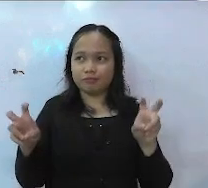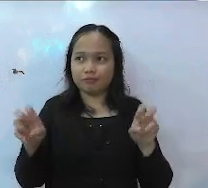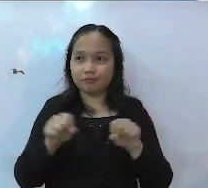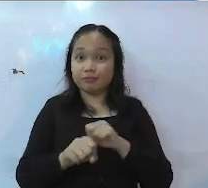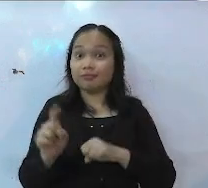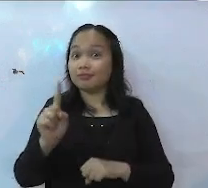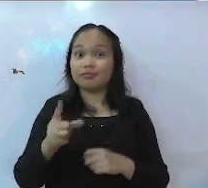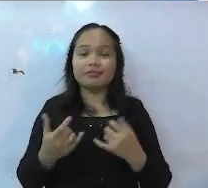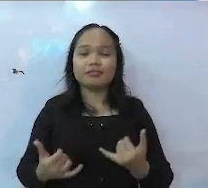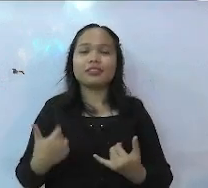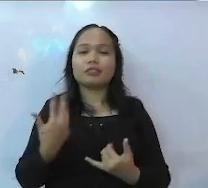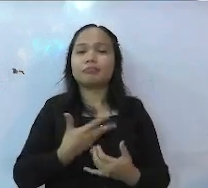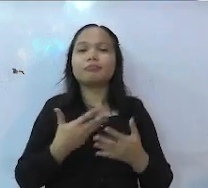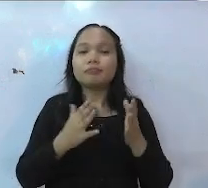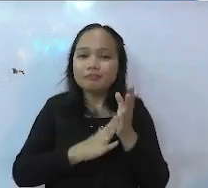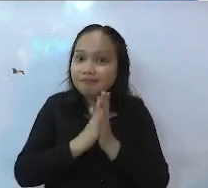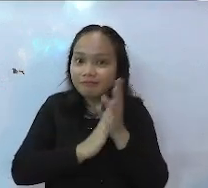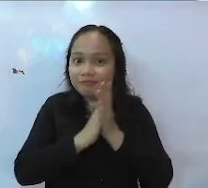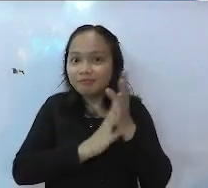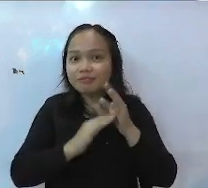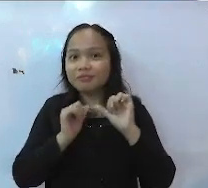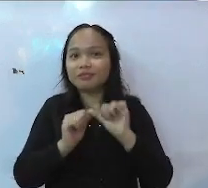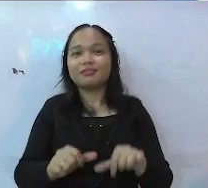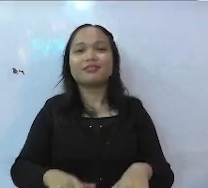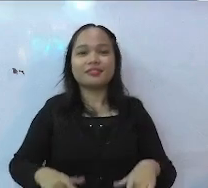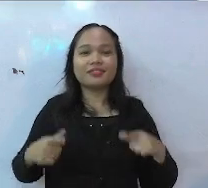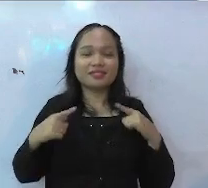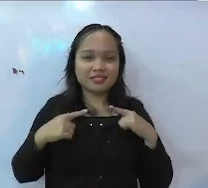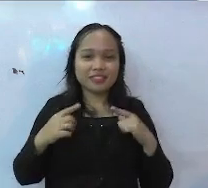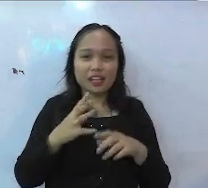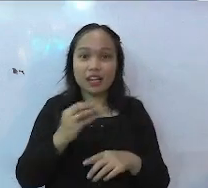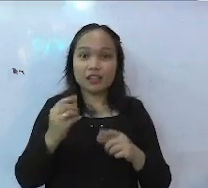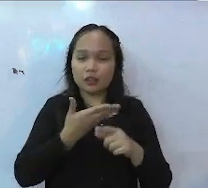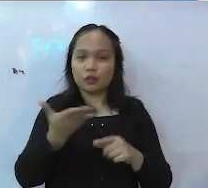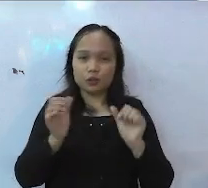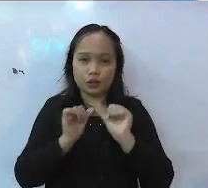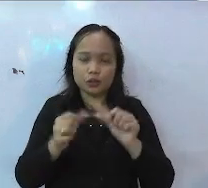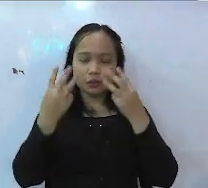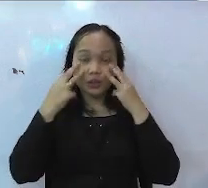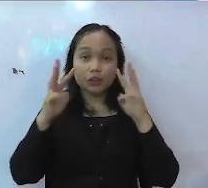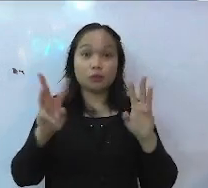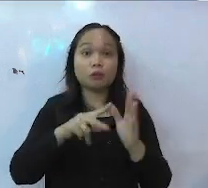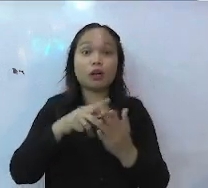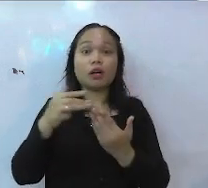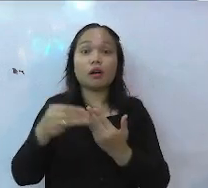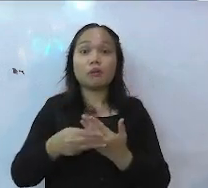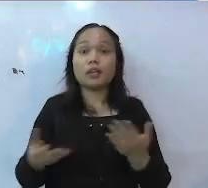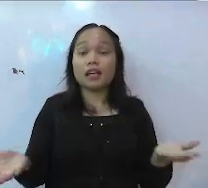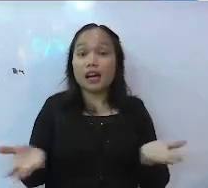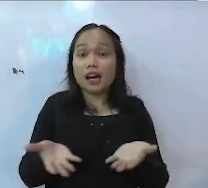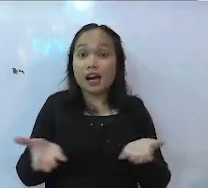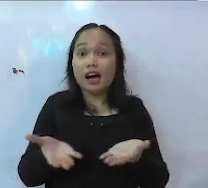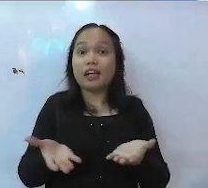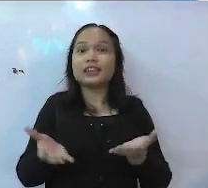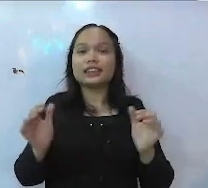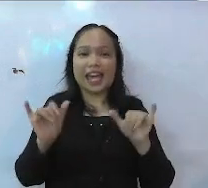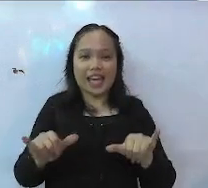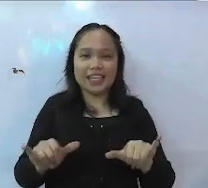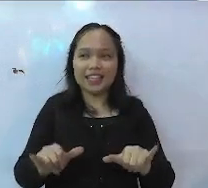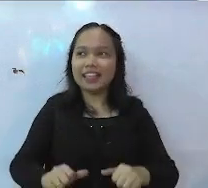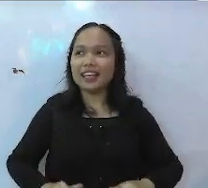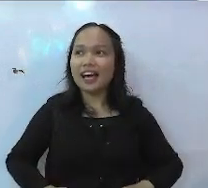much for that get excited Stay Alive as you tune in sa susunod na episode ng ating programang